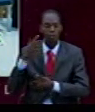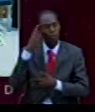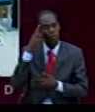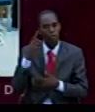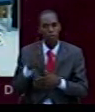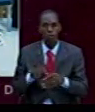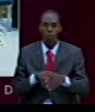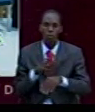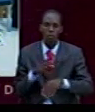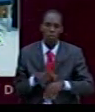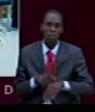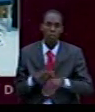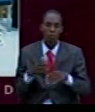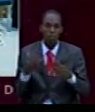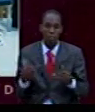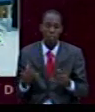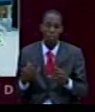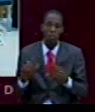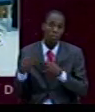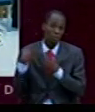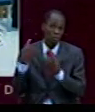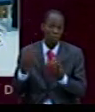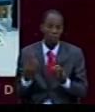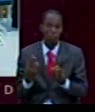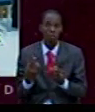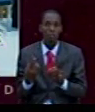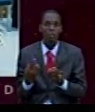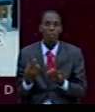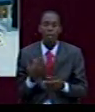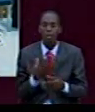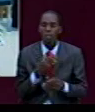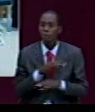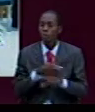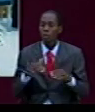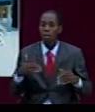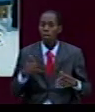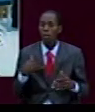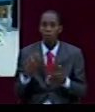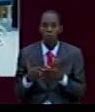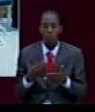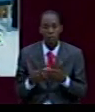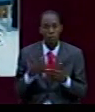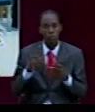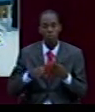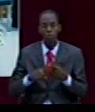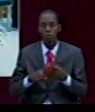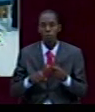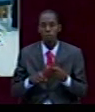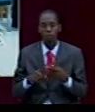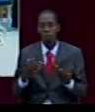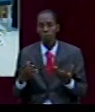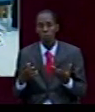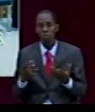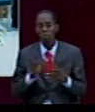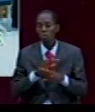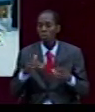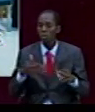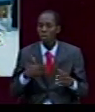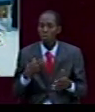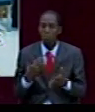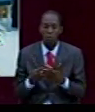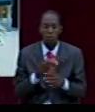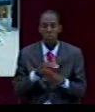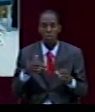I don't have money to go there operate. It's a hernia. So the thing has been there. I don't have money. I don't have a husband.